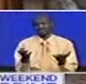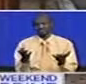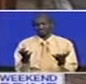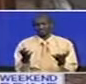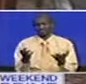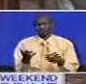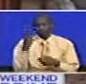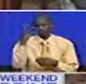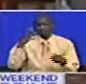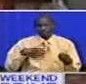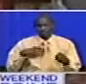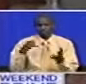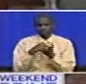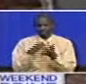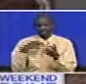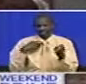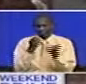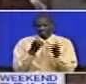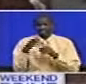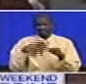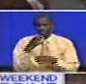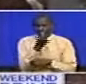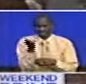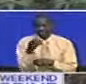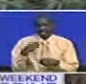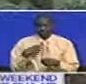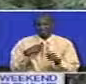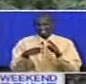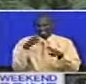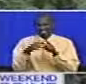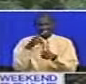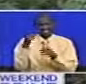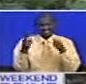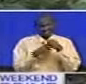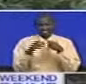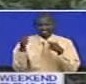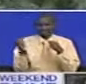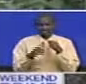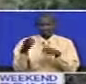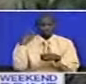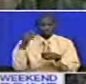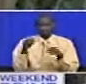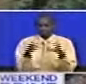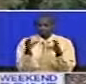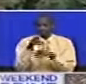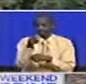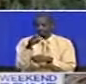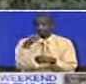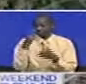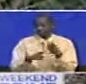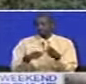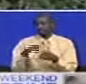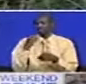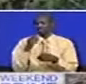Four people including entrepreneurs in the county have been killed in the last 6 months by gangs which according to security